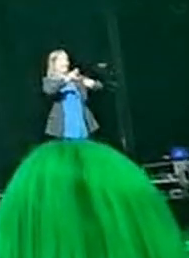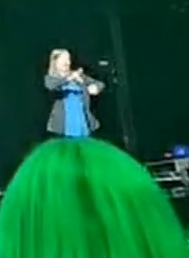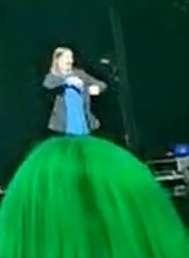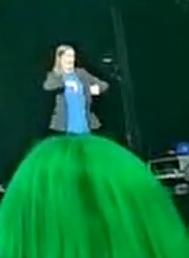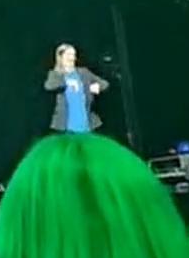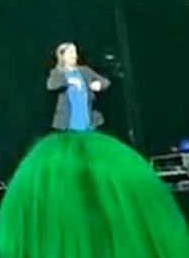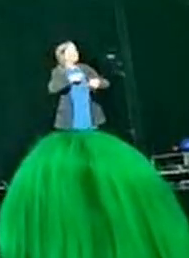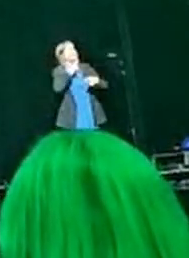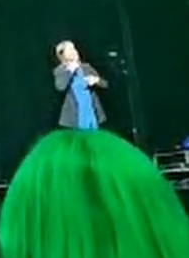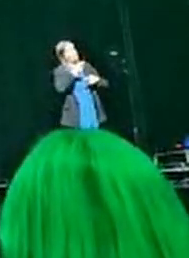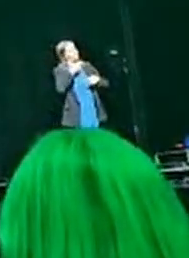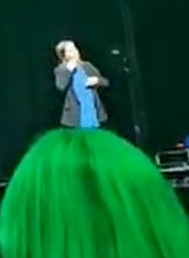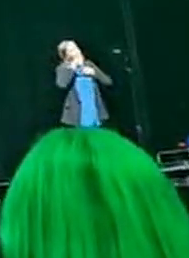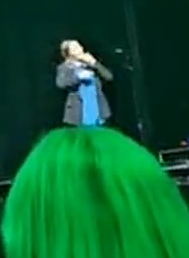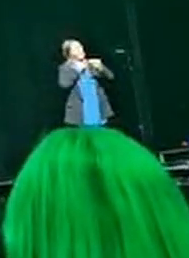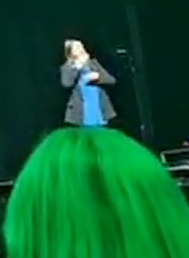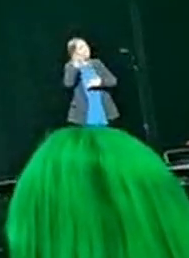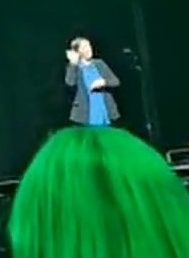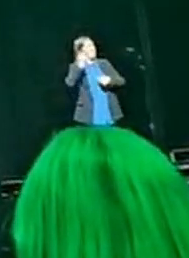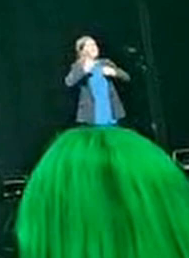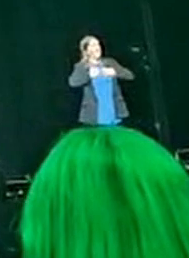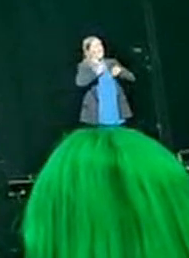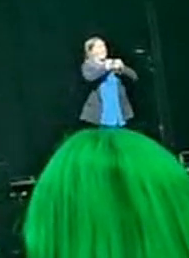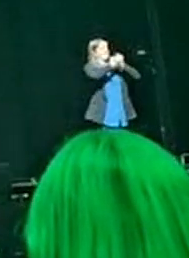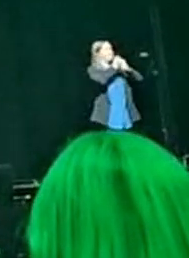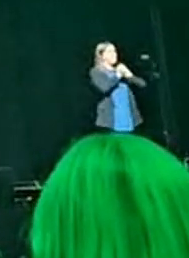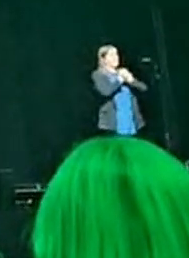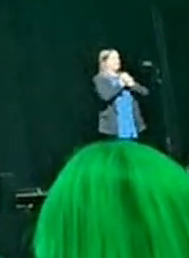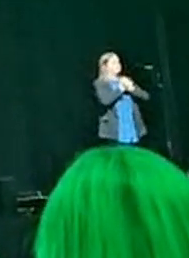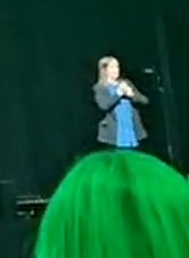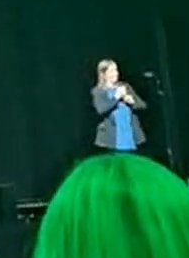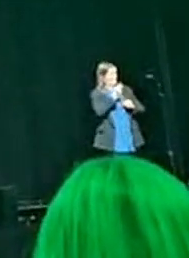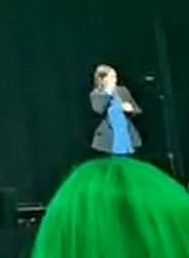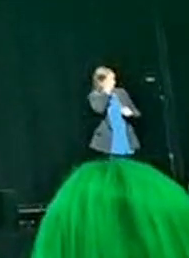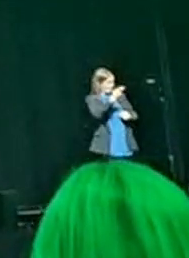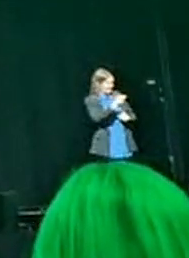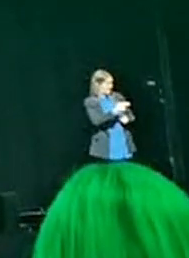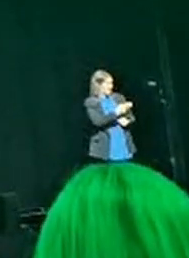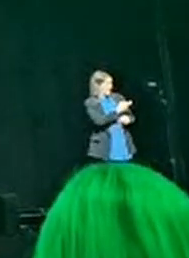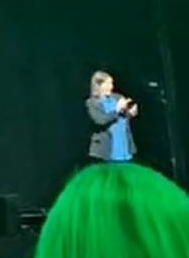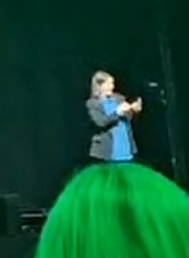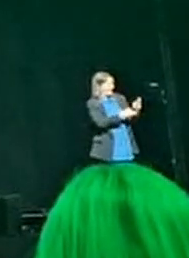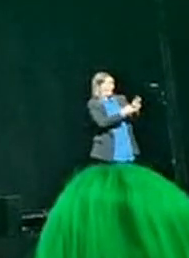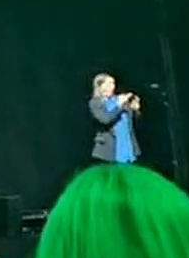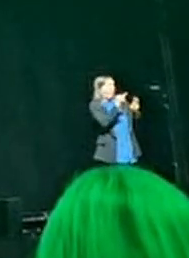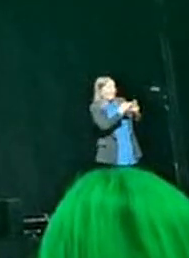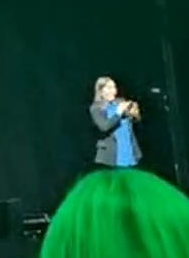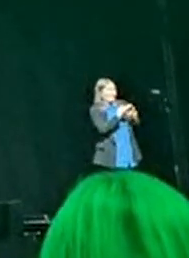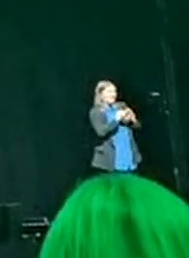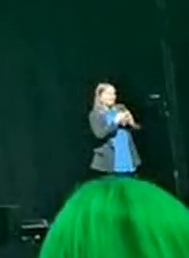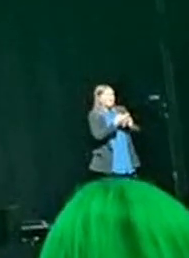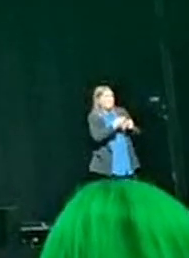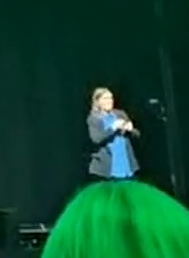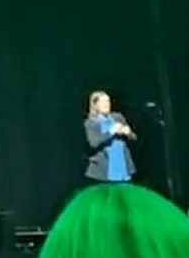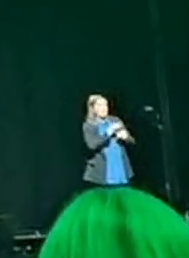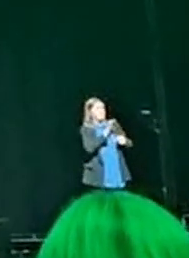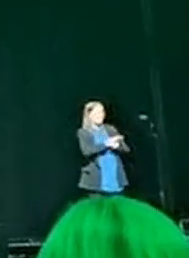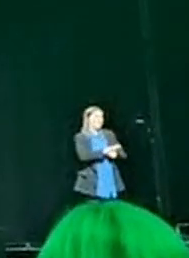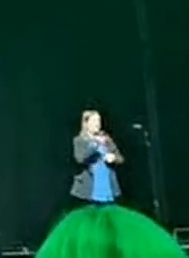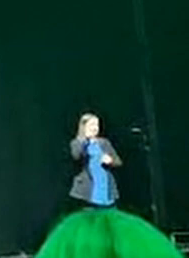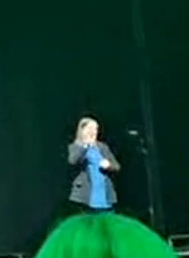told this story before. My friend Bavinda calls it other buggers' efforts.